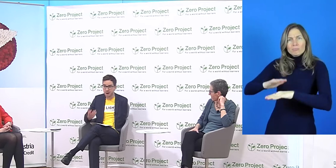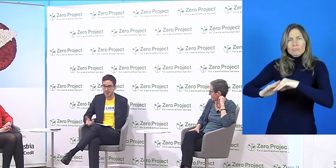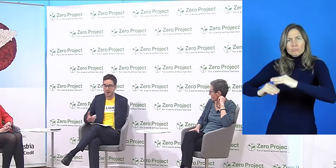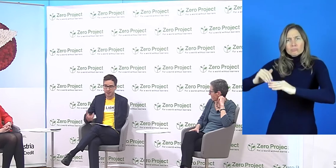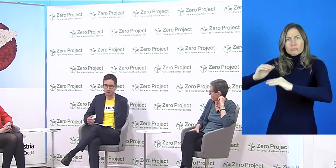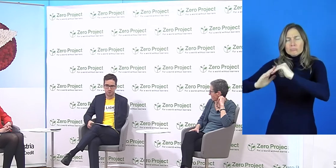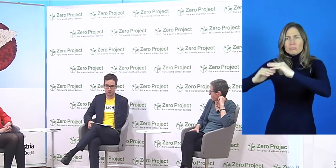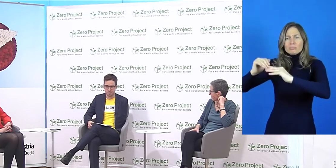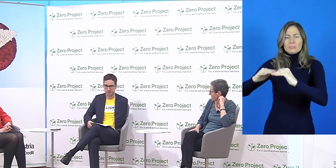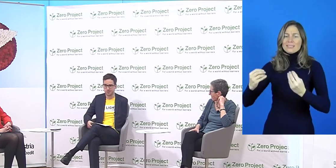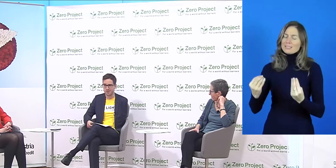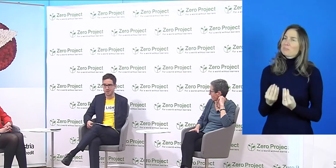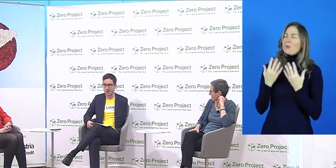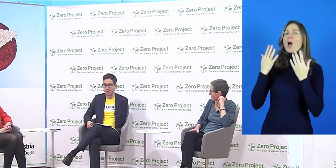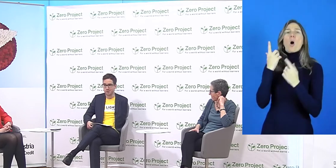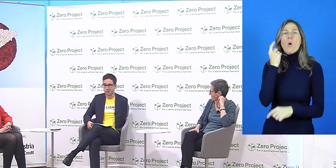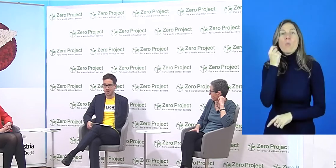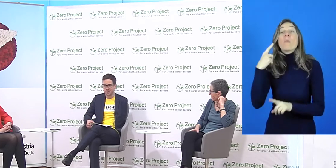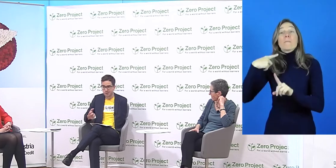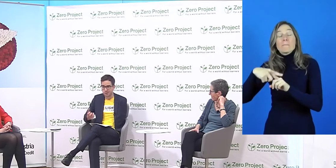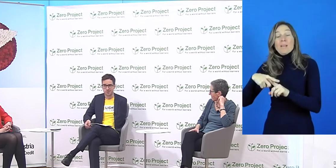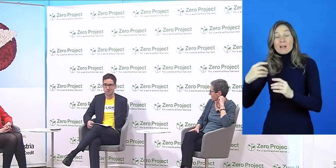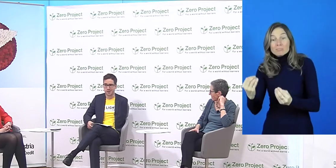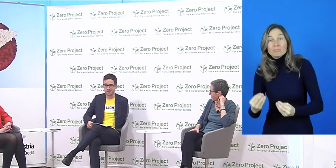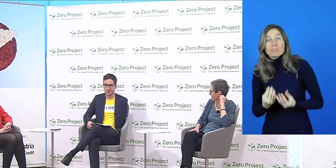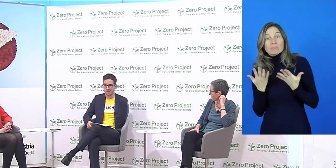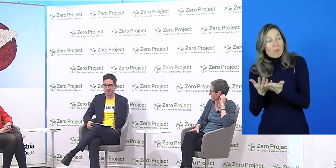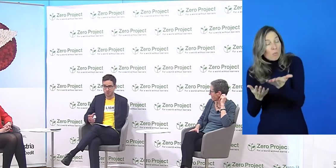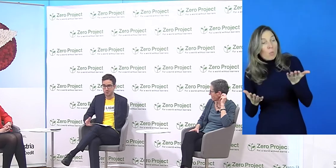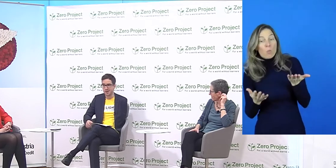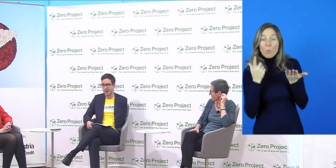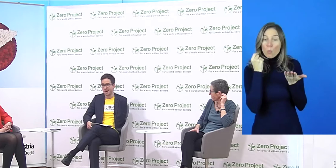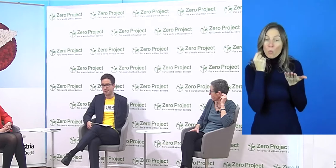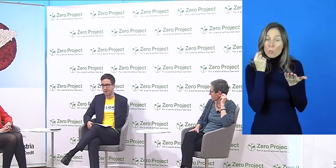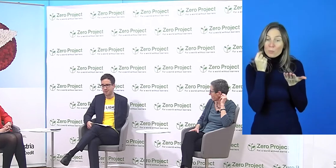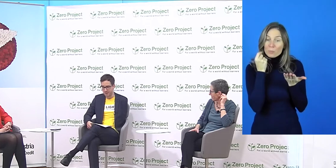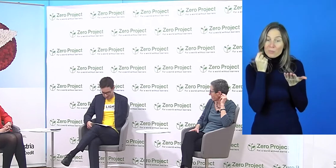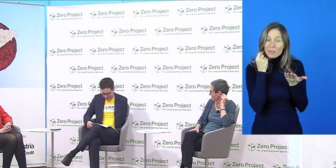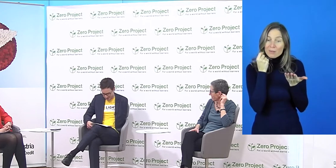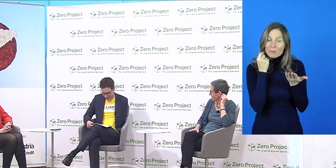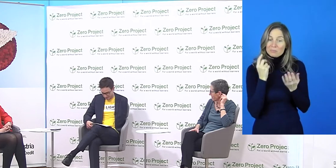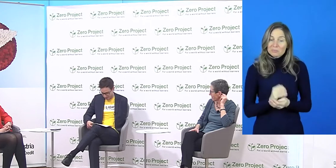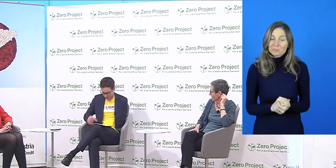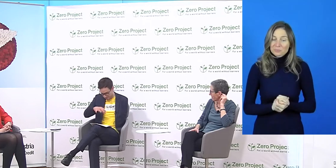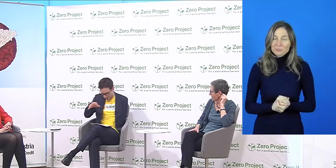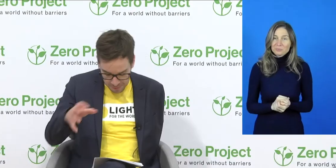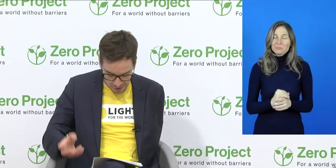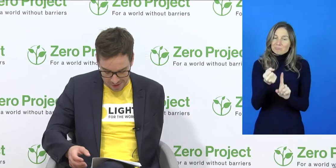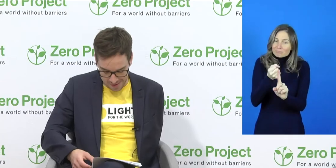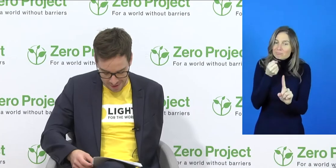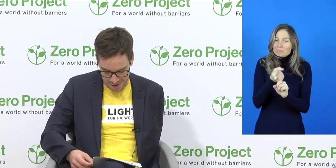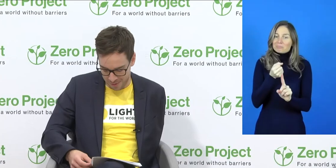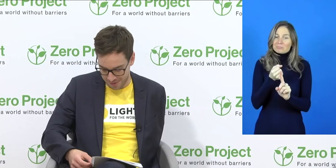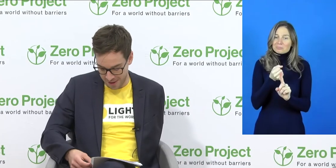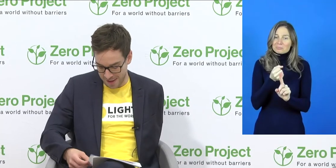and inspire other women with disabilities to take courage and have impact in their